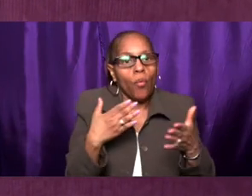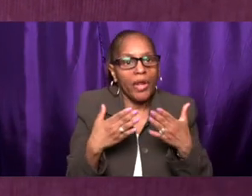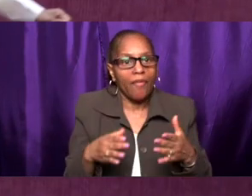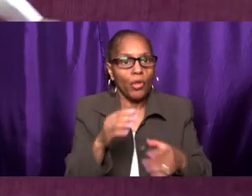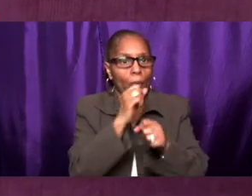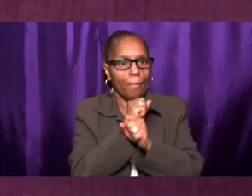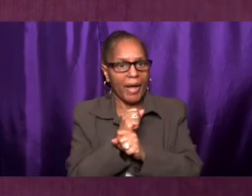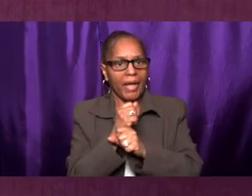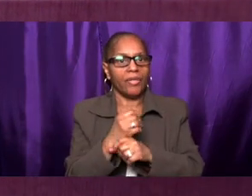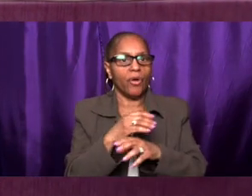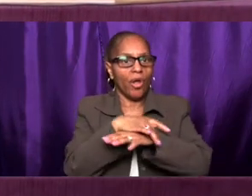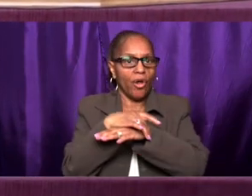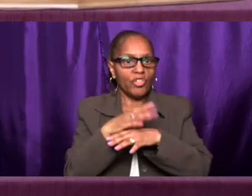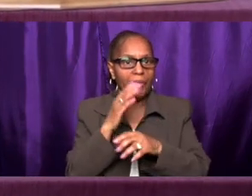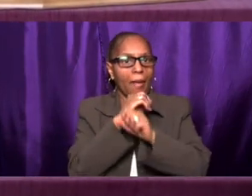earth shall be bound?